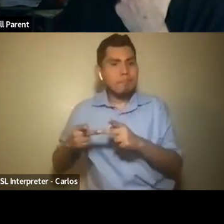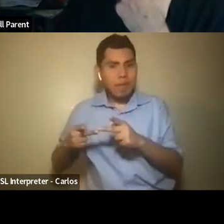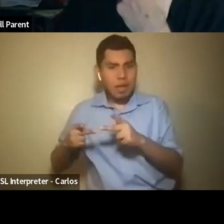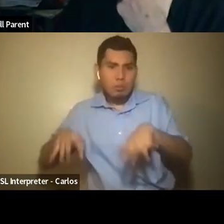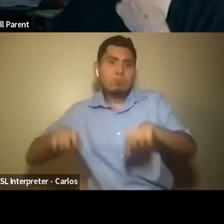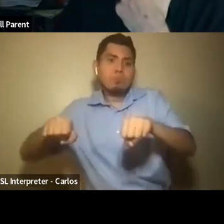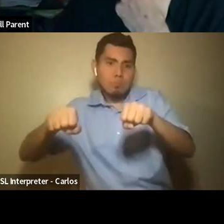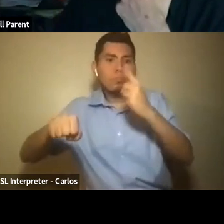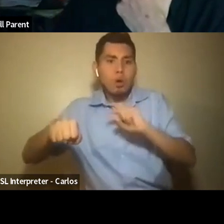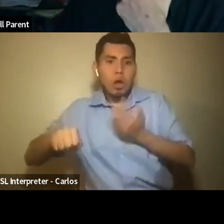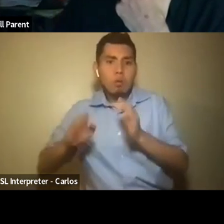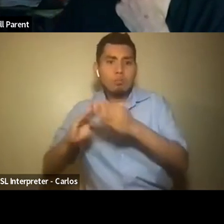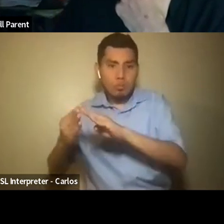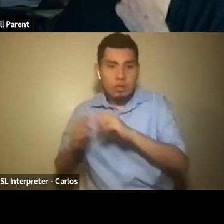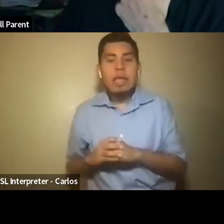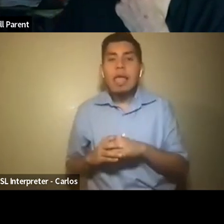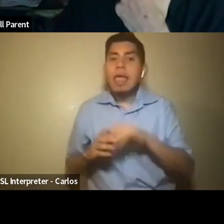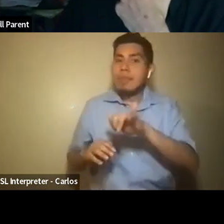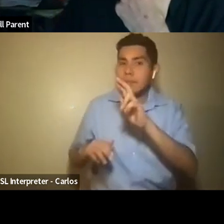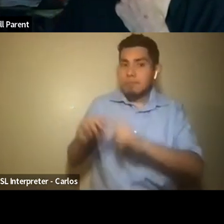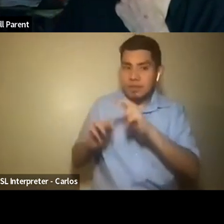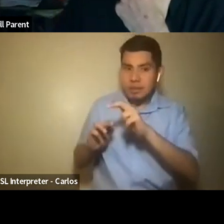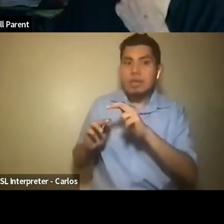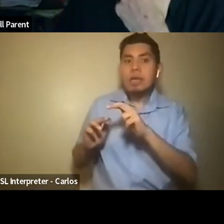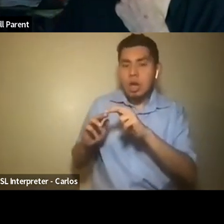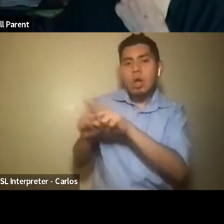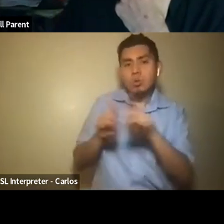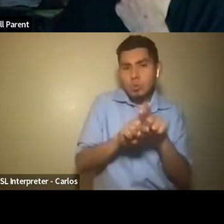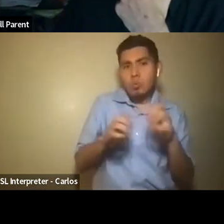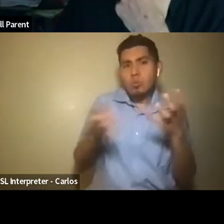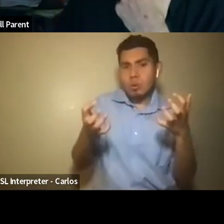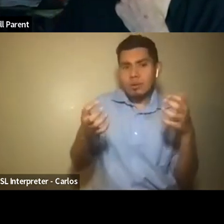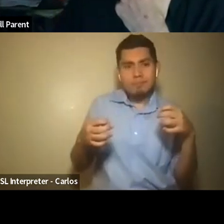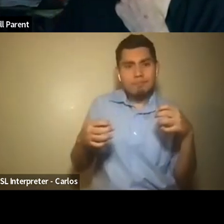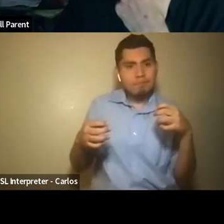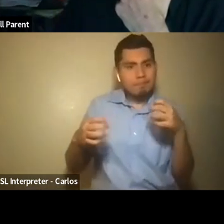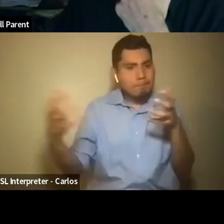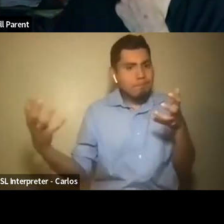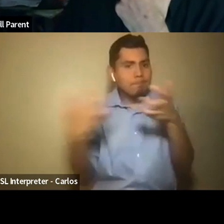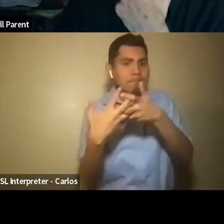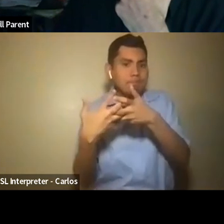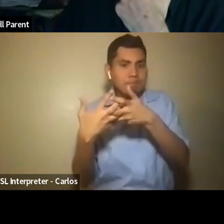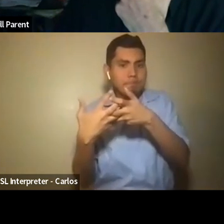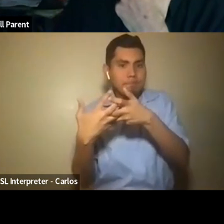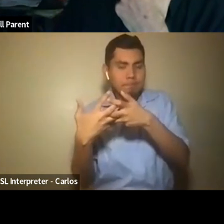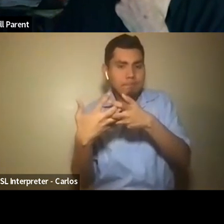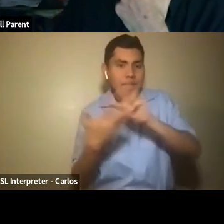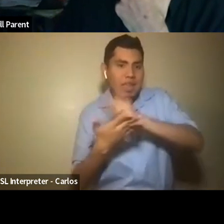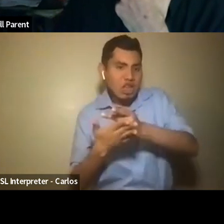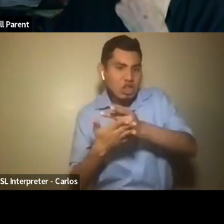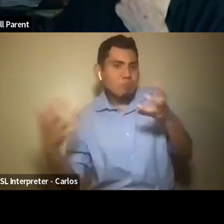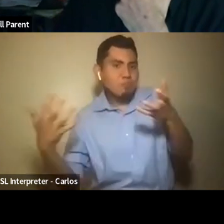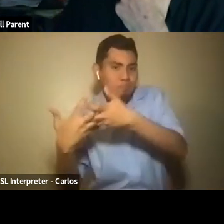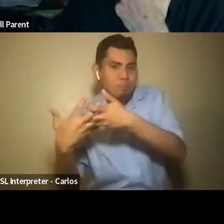forward. And we want that building to match all the development that's going on in that kitchen so that the center